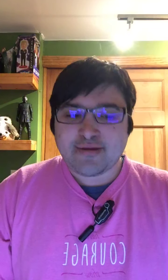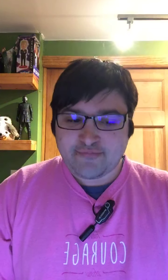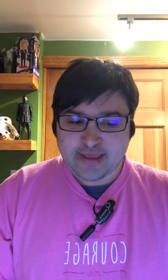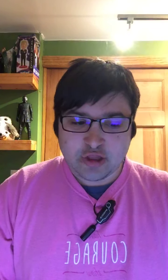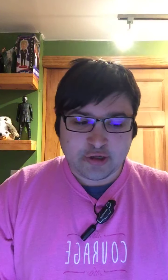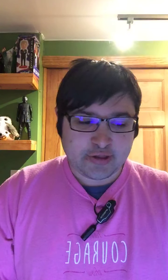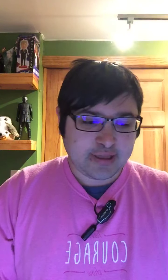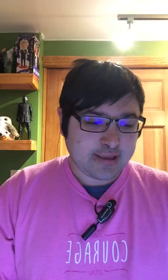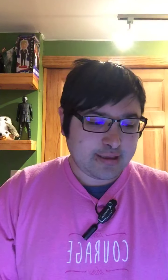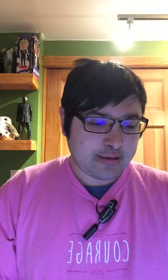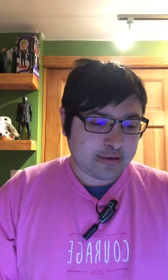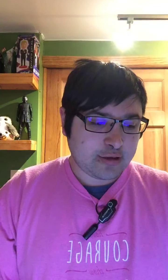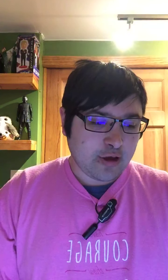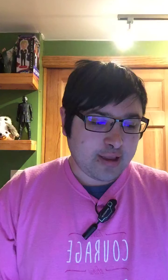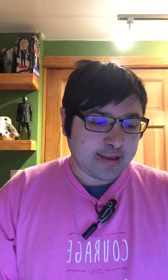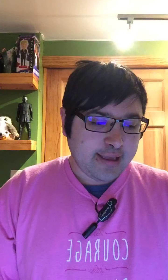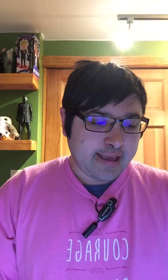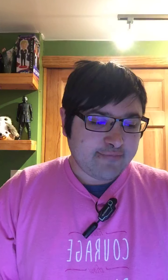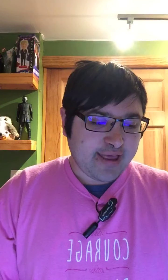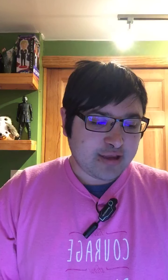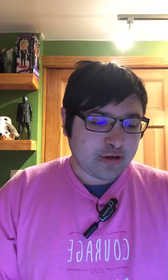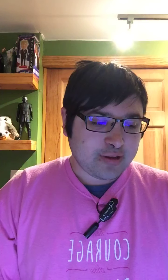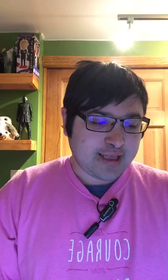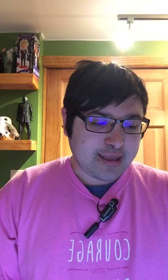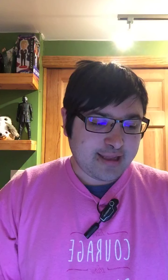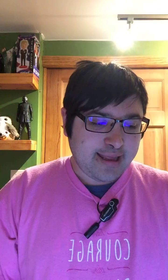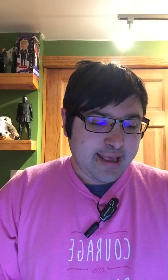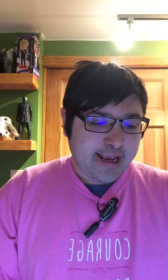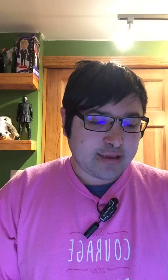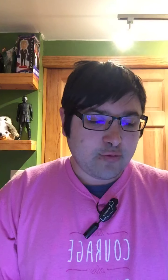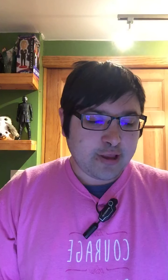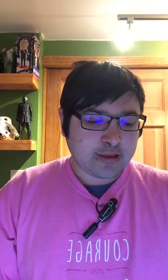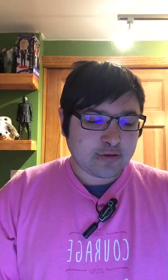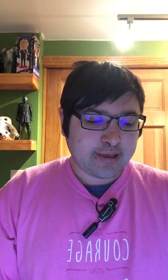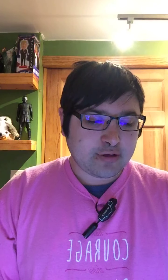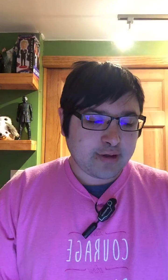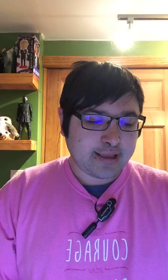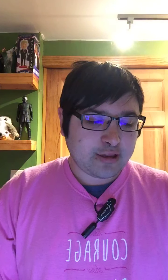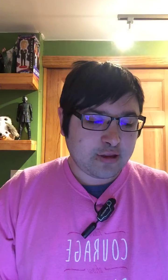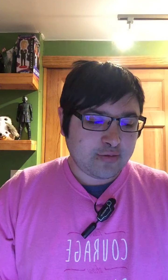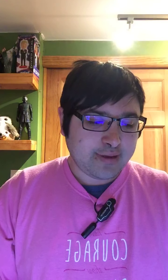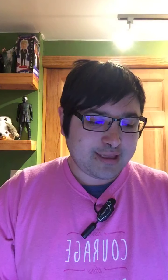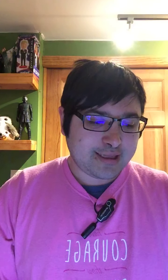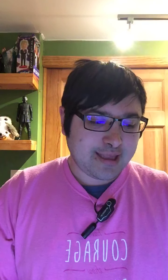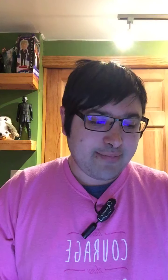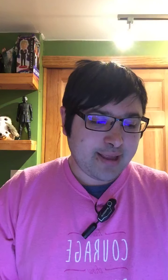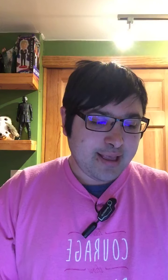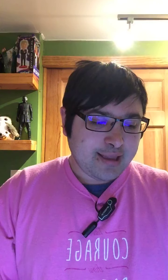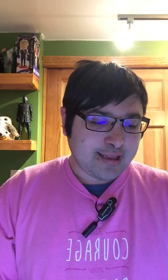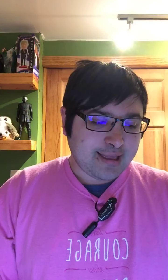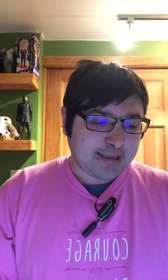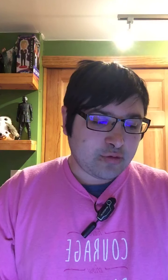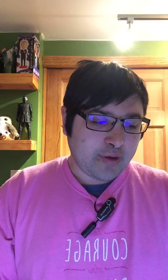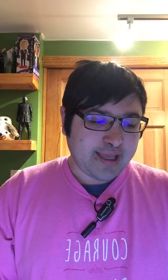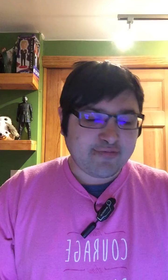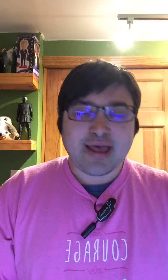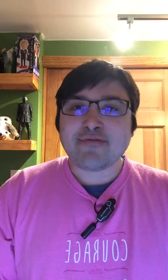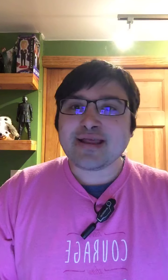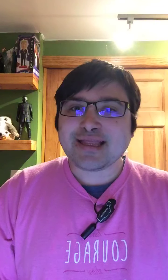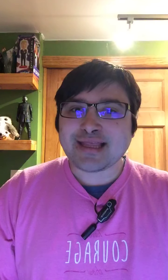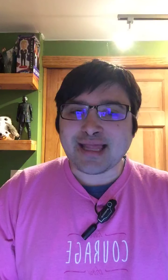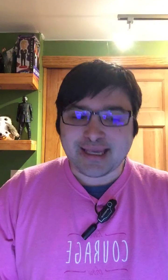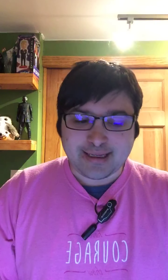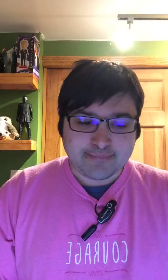Stock features stall in volatile session as Wall Street tries to stem the latest wave